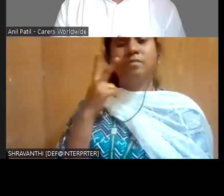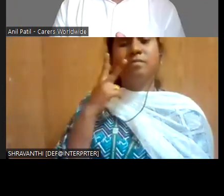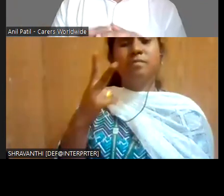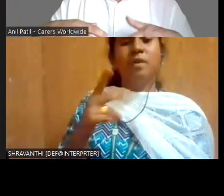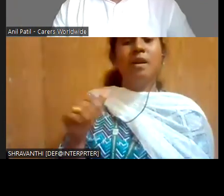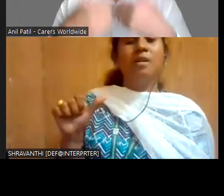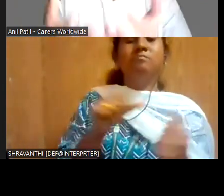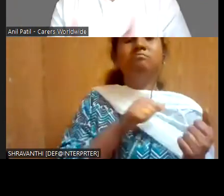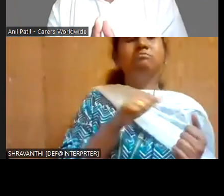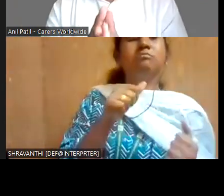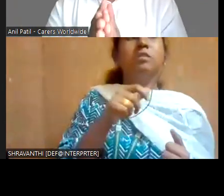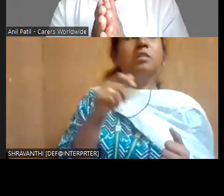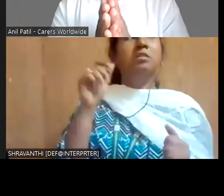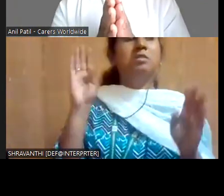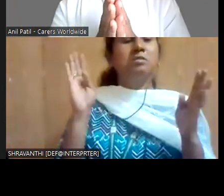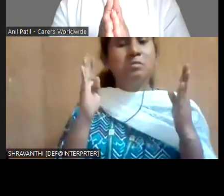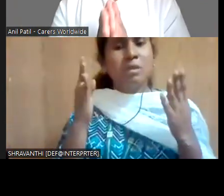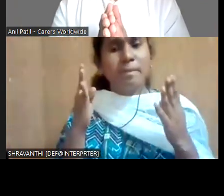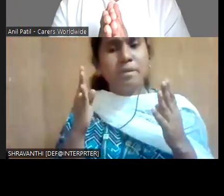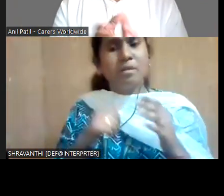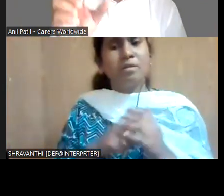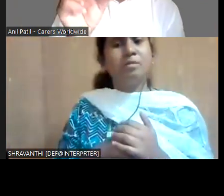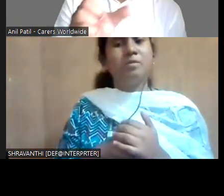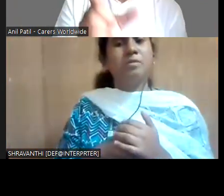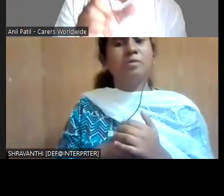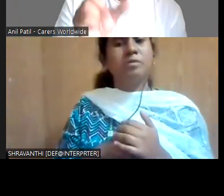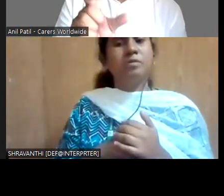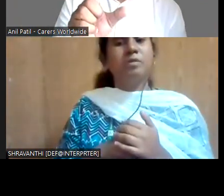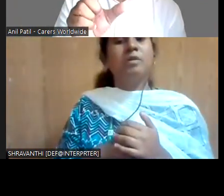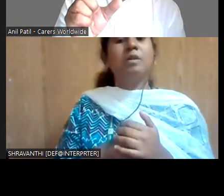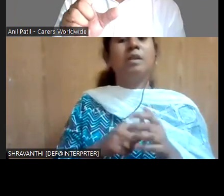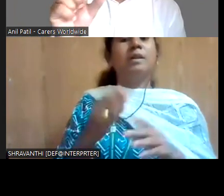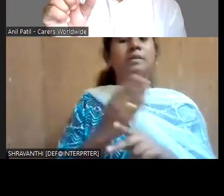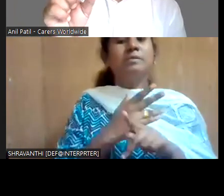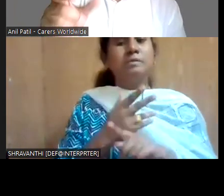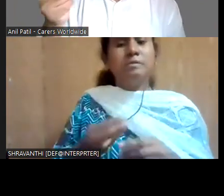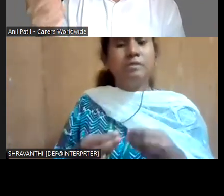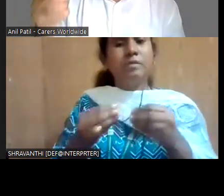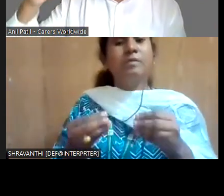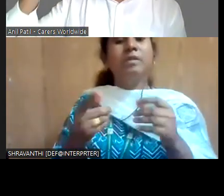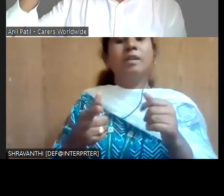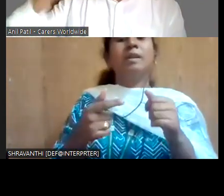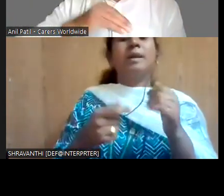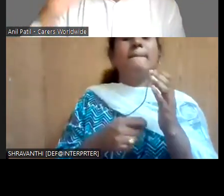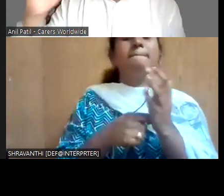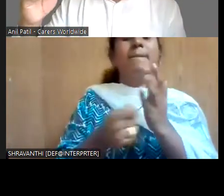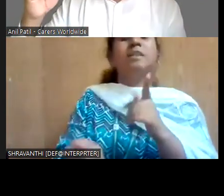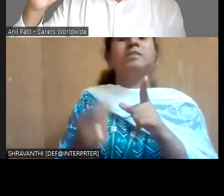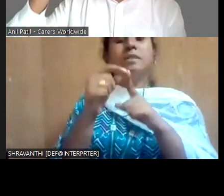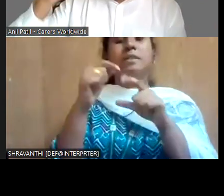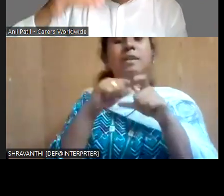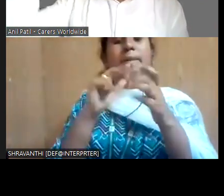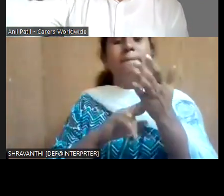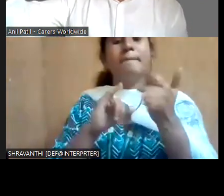Nadu government, and they started providing the caregivers allowance, like similar to disability pension, caregivers pension. Not all